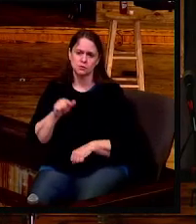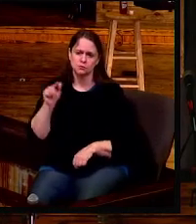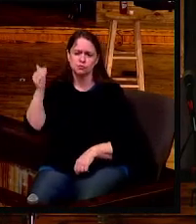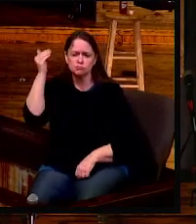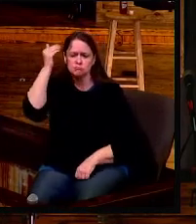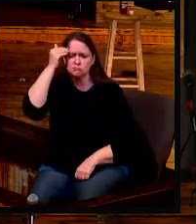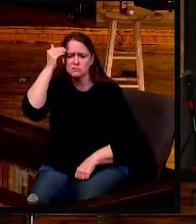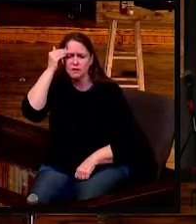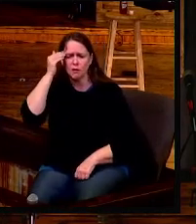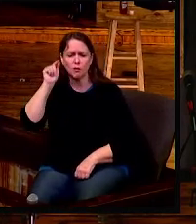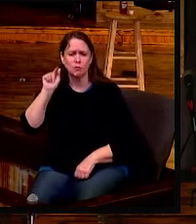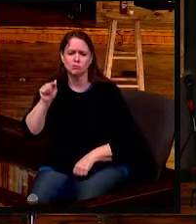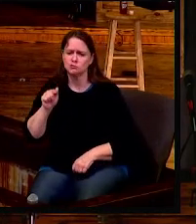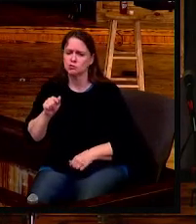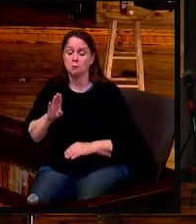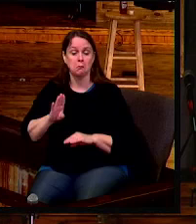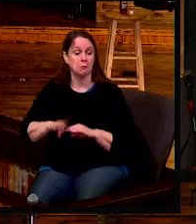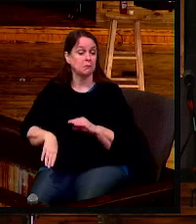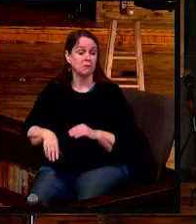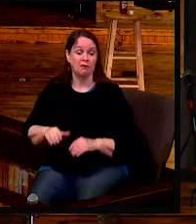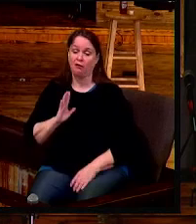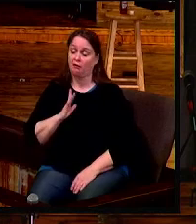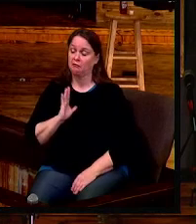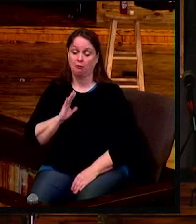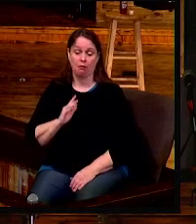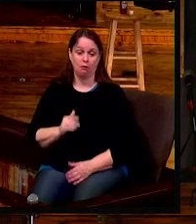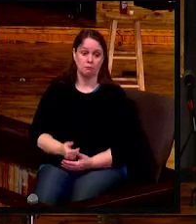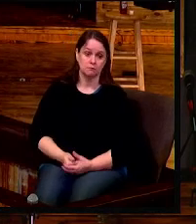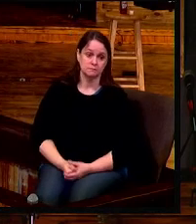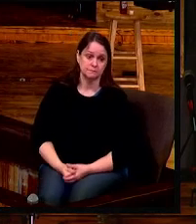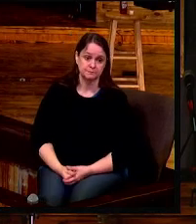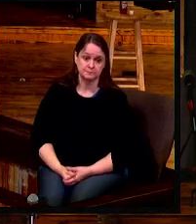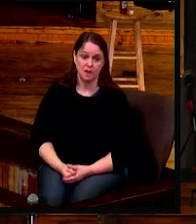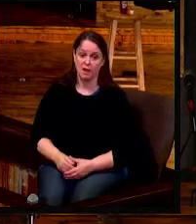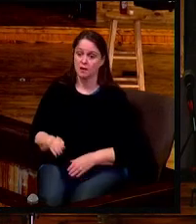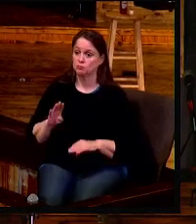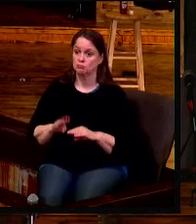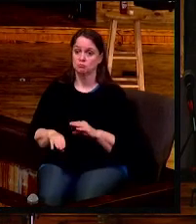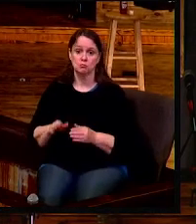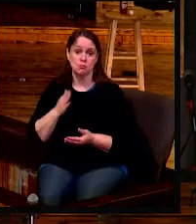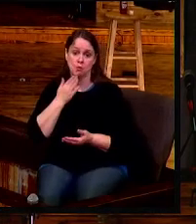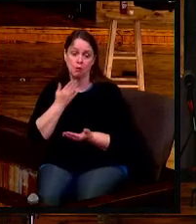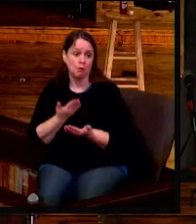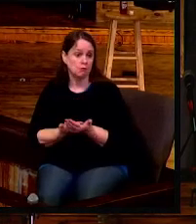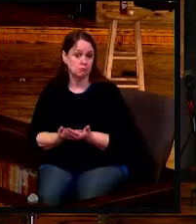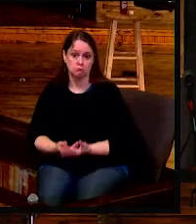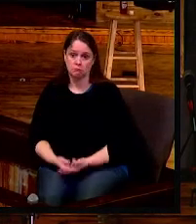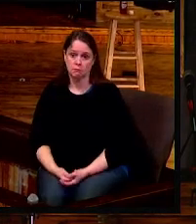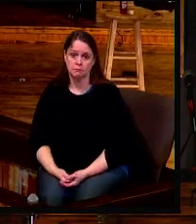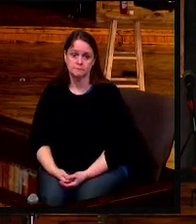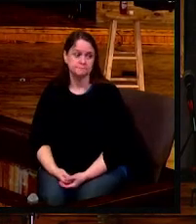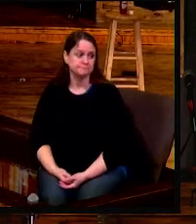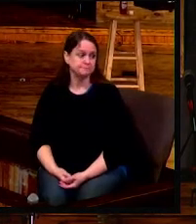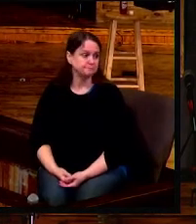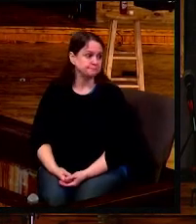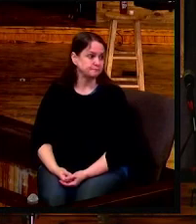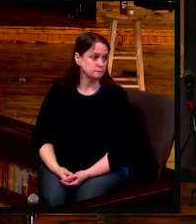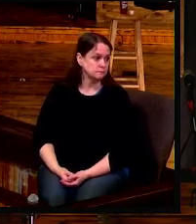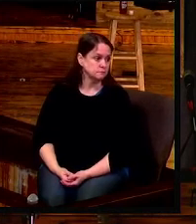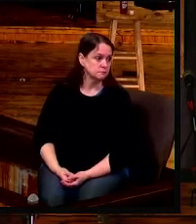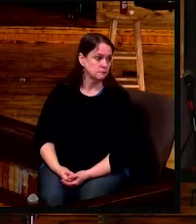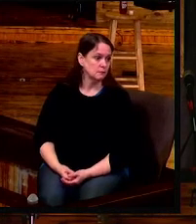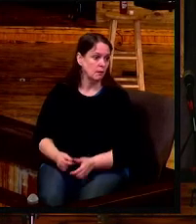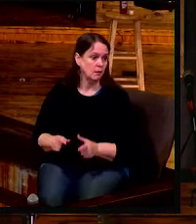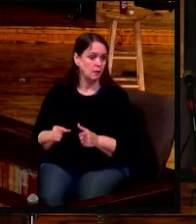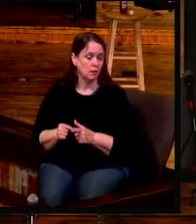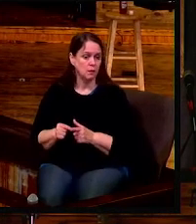am fine when asked, how are you doing? Yet you were not fine. Our words matter. Now, Scripture does say we want to speak